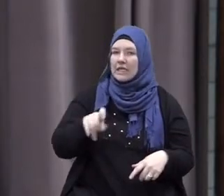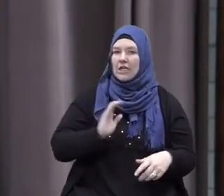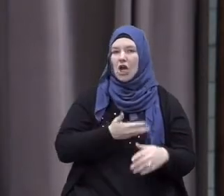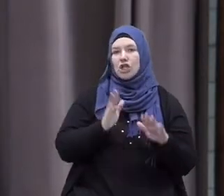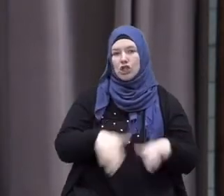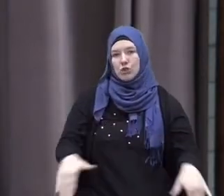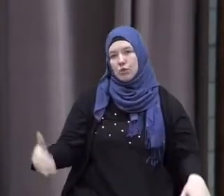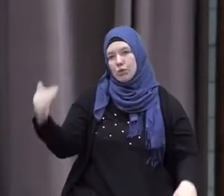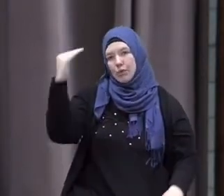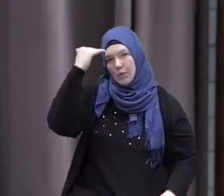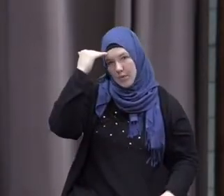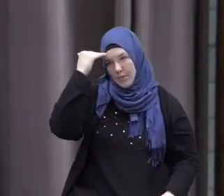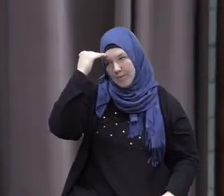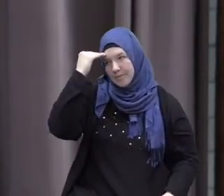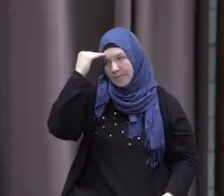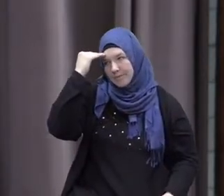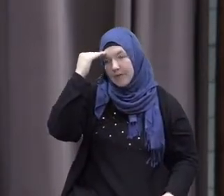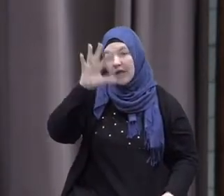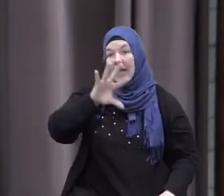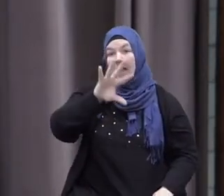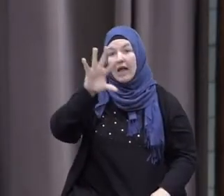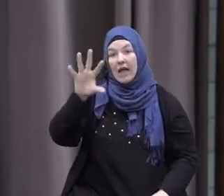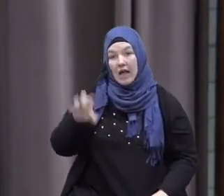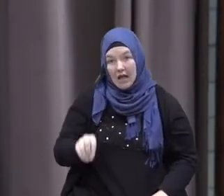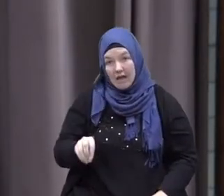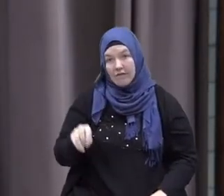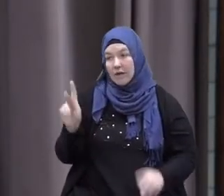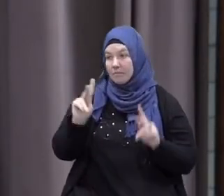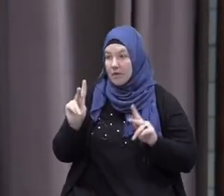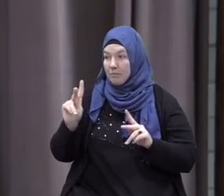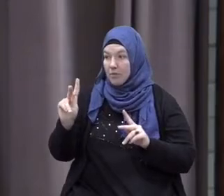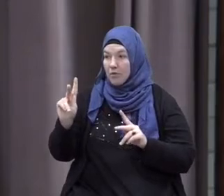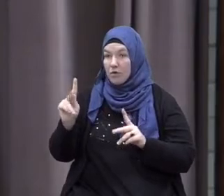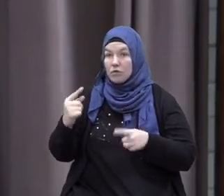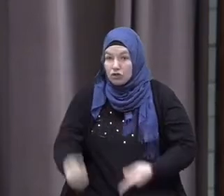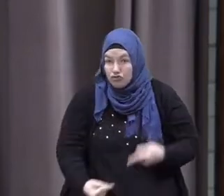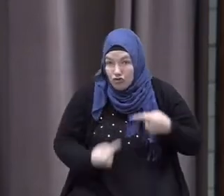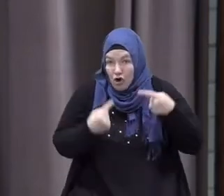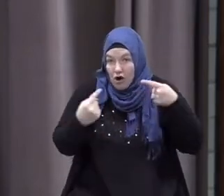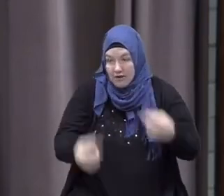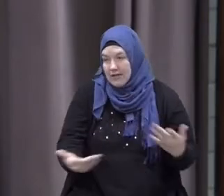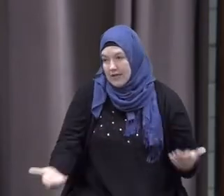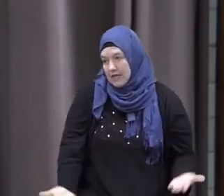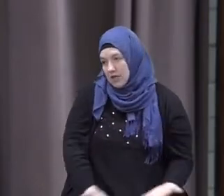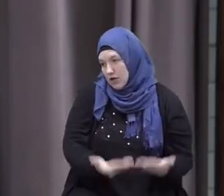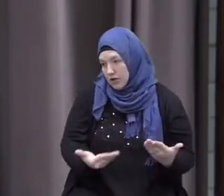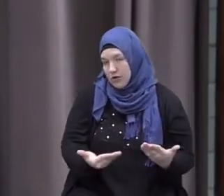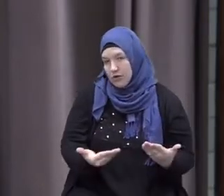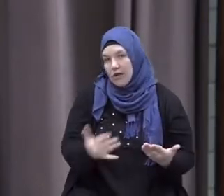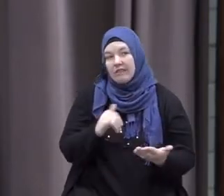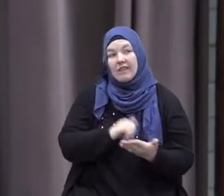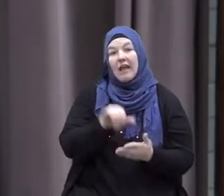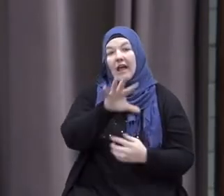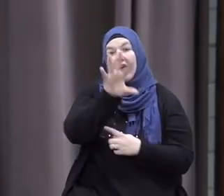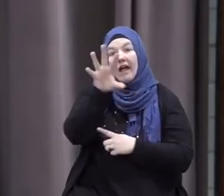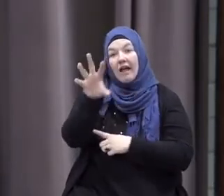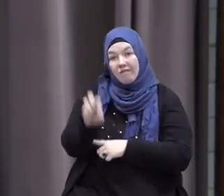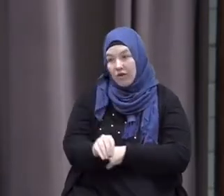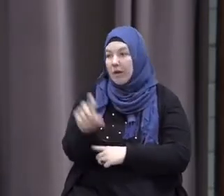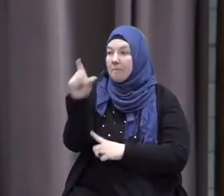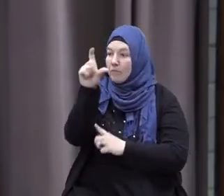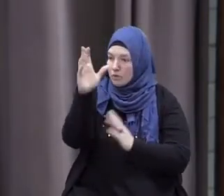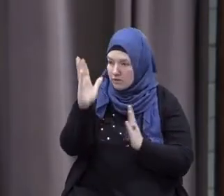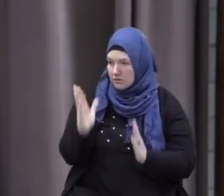children to know that as the Africans were struggling in the American experience, that African